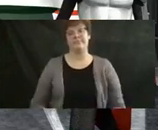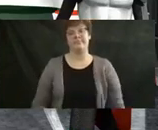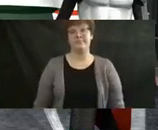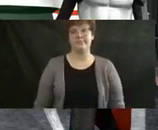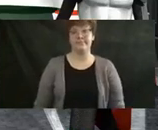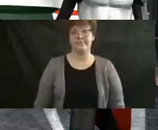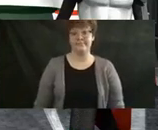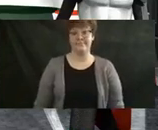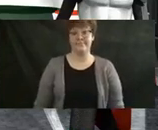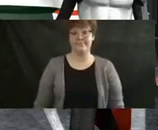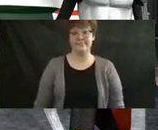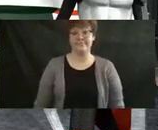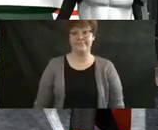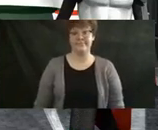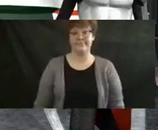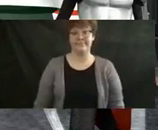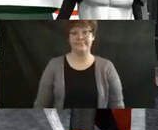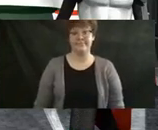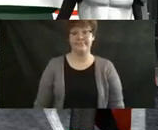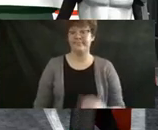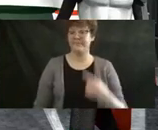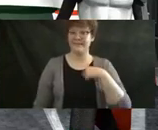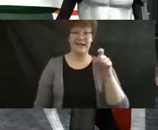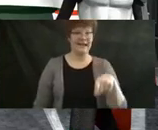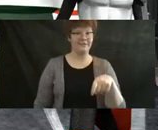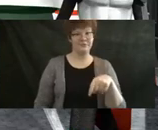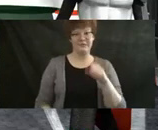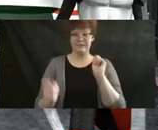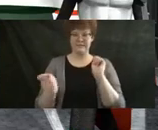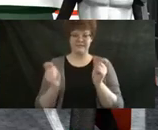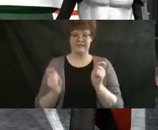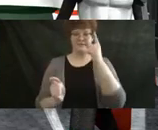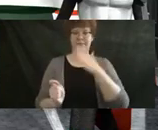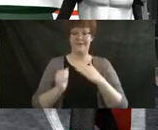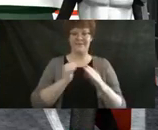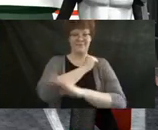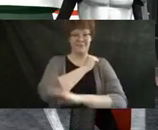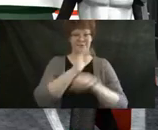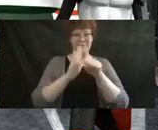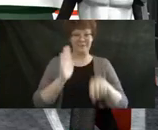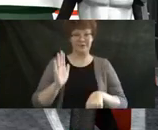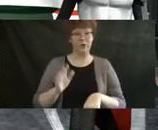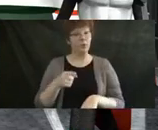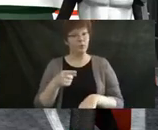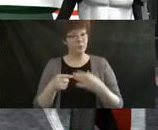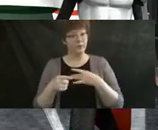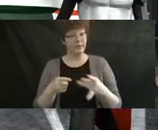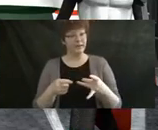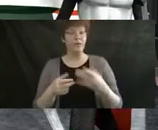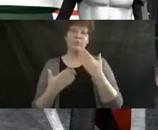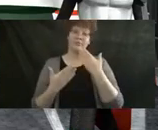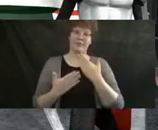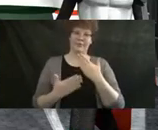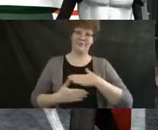Okay, for my fall semester. So you do like it, it works for you. Well, I appreciate that, thank you. Again, this has